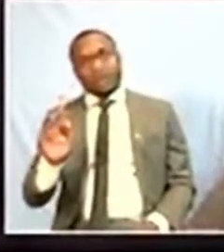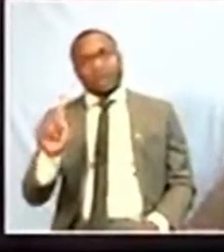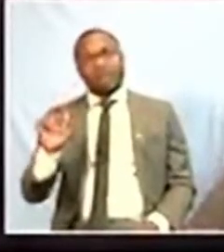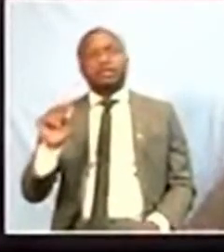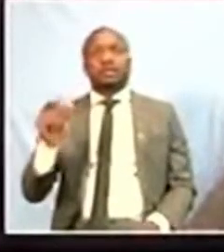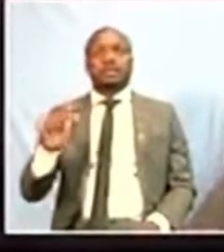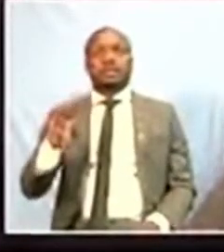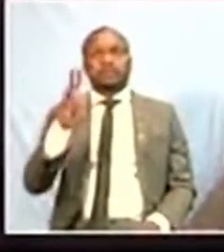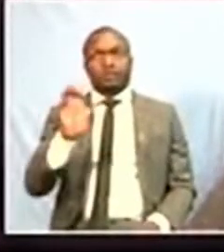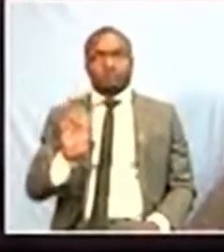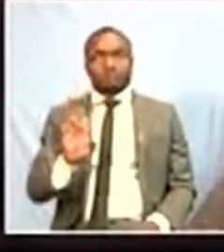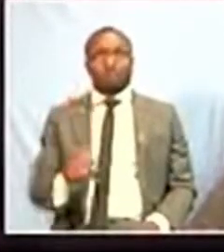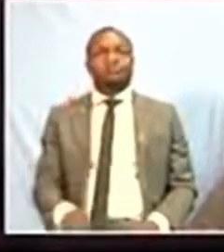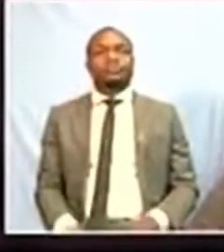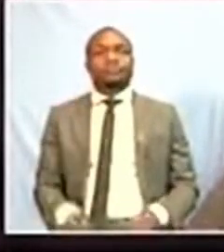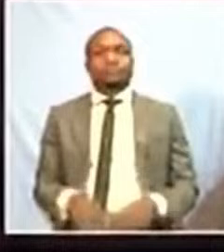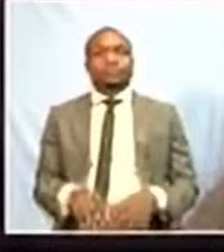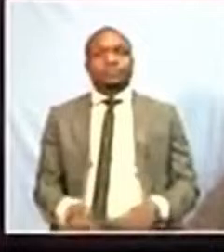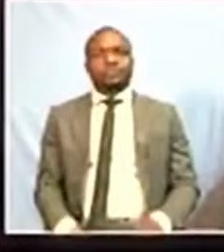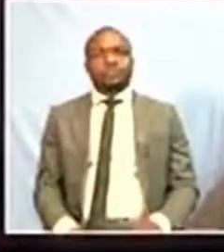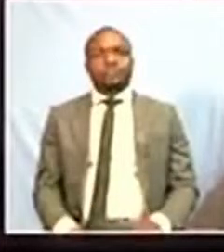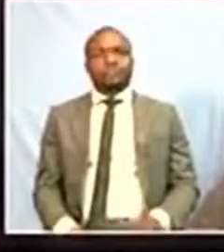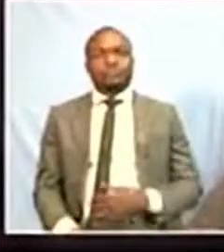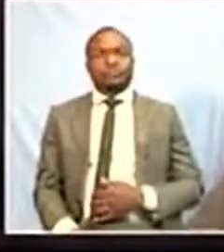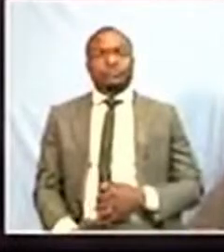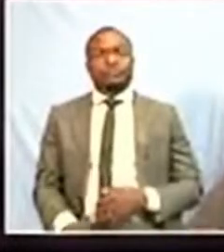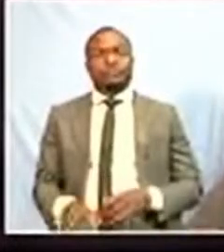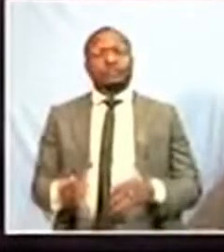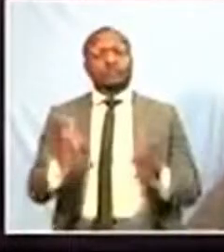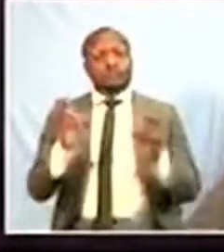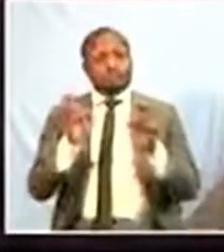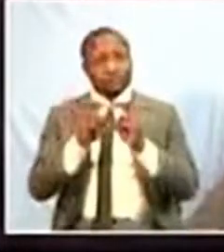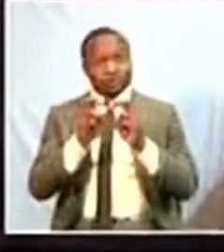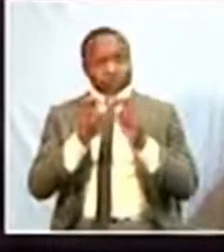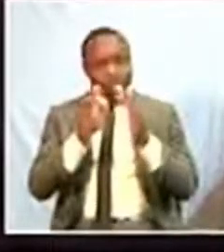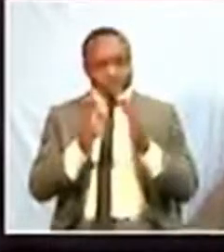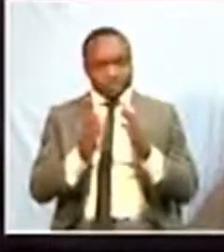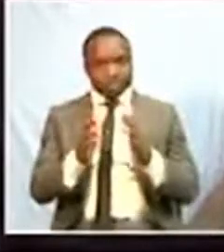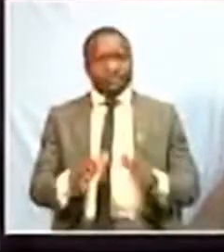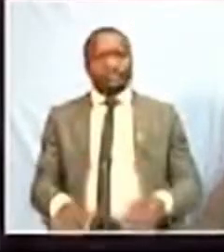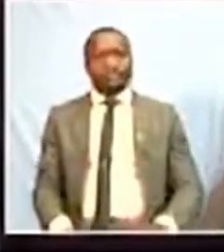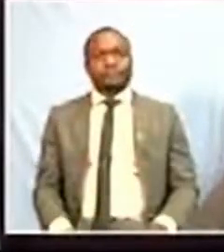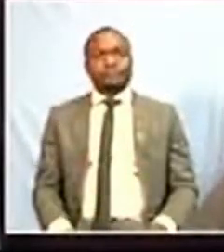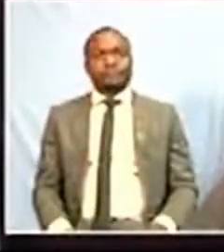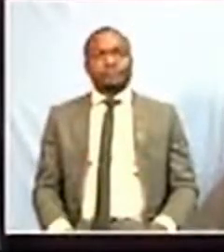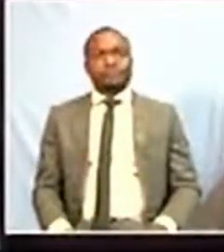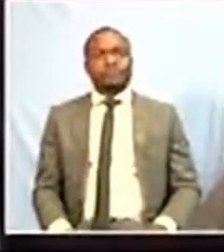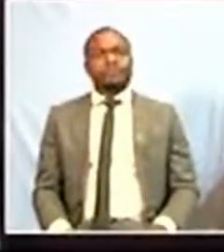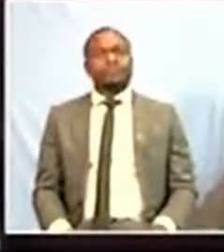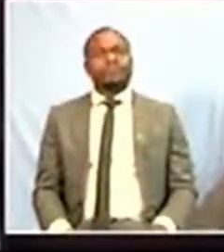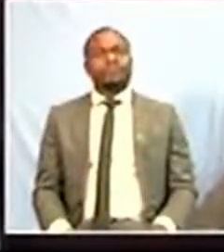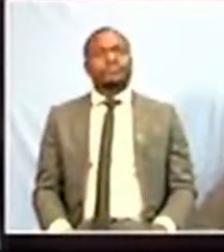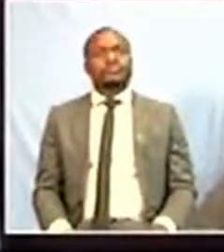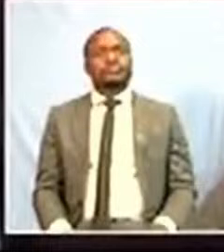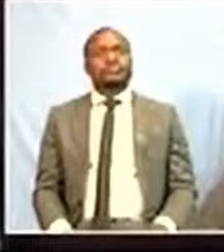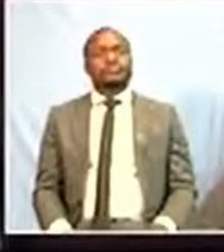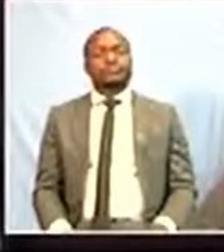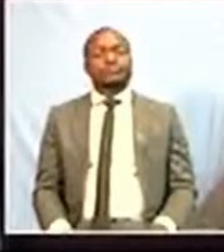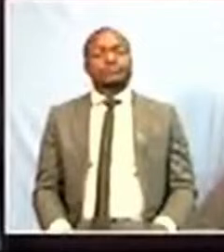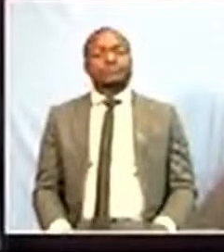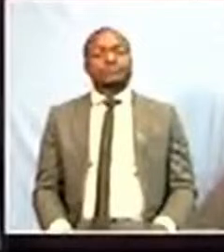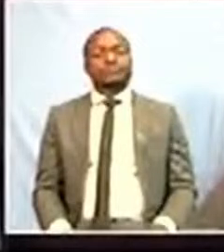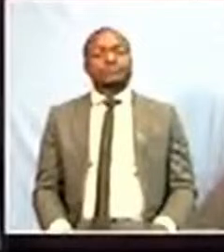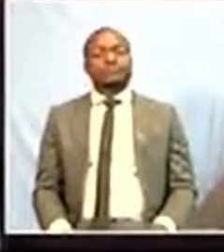I think the first query on the Kandabwe on the contractor was basically on the desk, not on